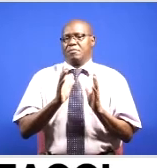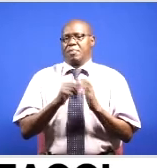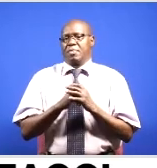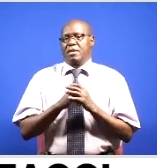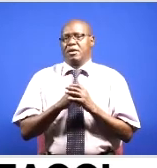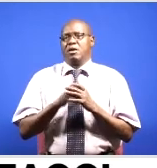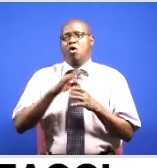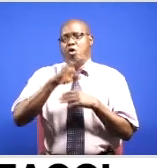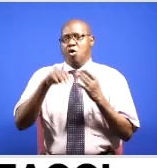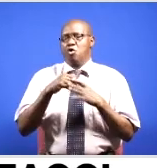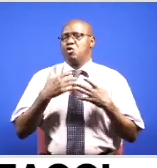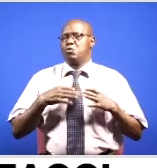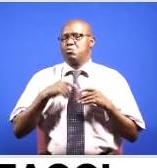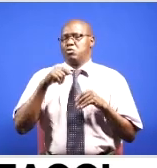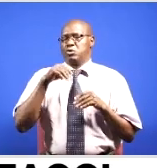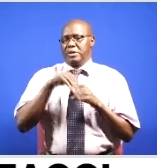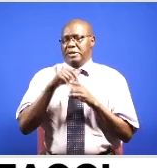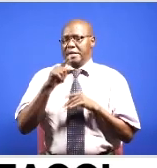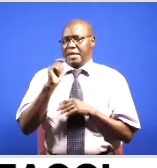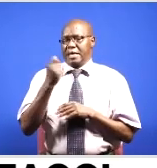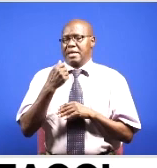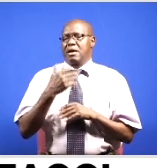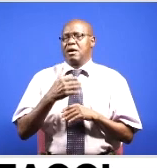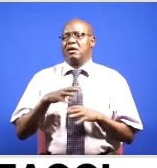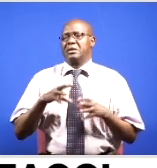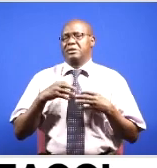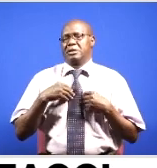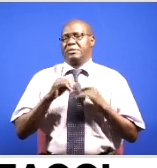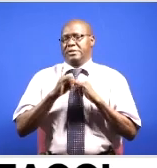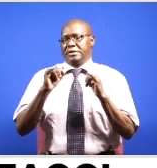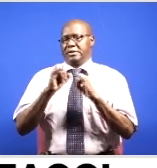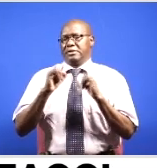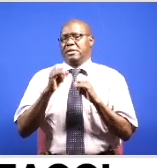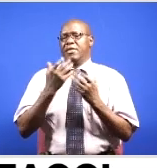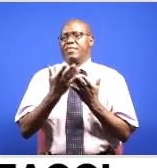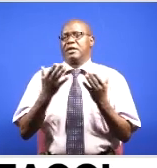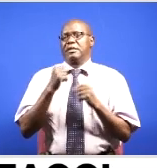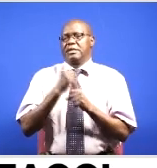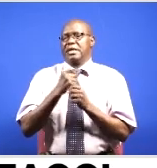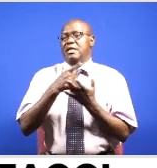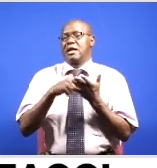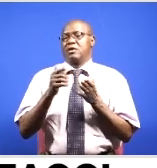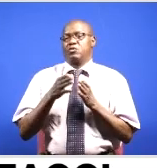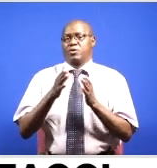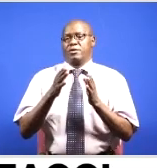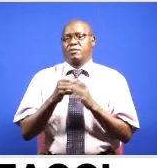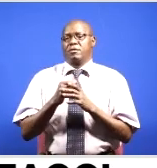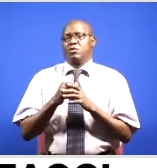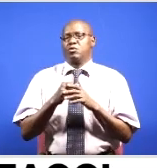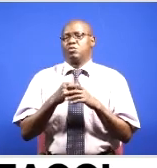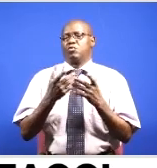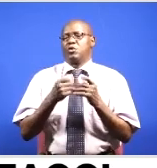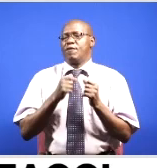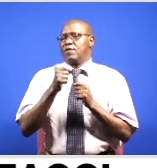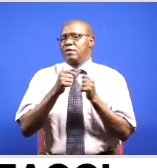integrity. There's nobody in this country who does not appreciate things being done in the right way. So we don't have to fight over it. It is a